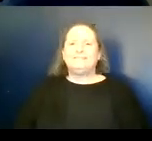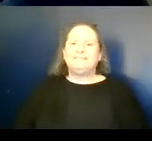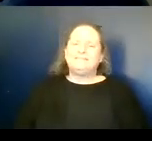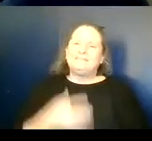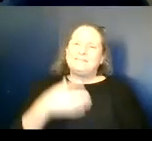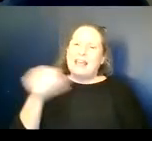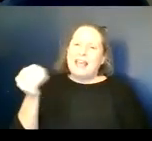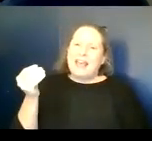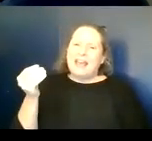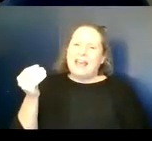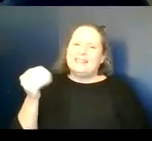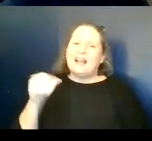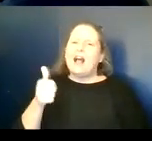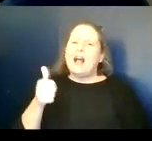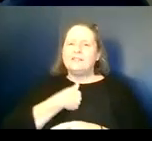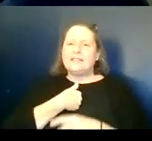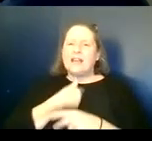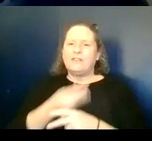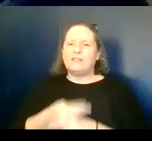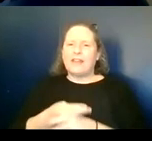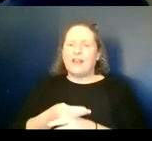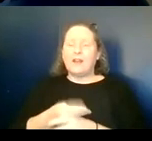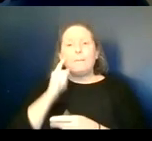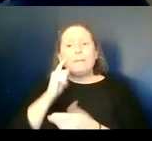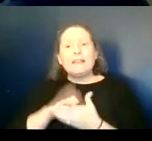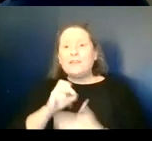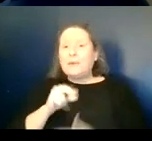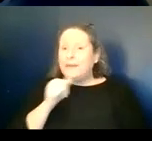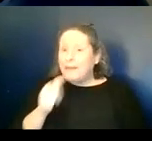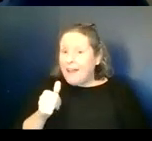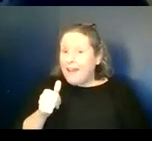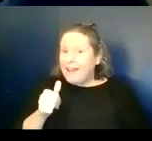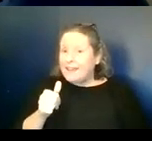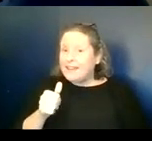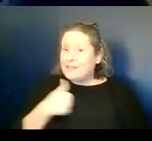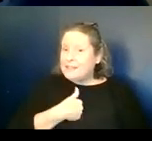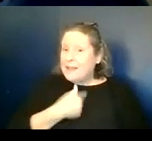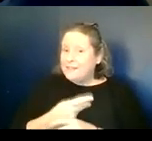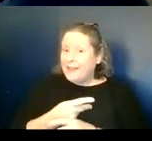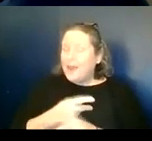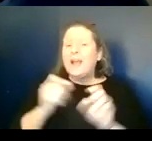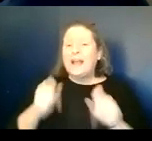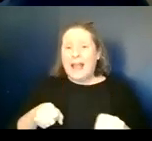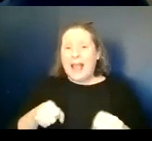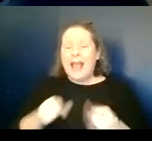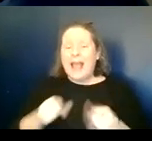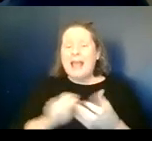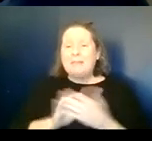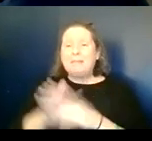another form of self care is, believe it or not, is work. Work can also be